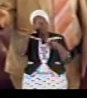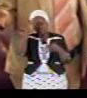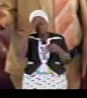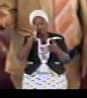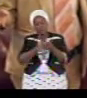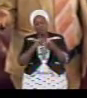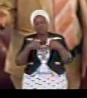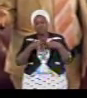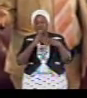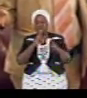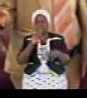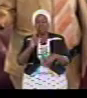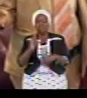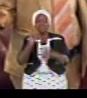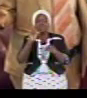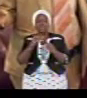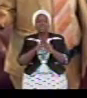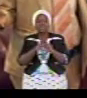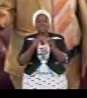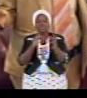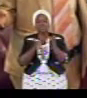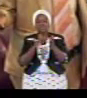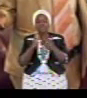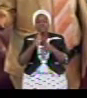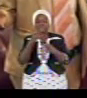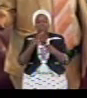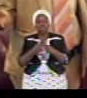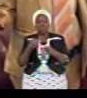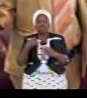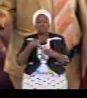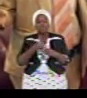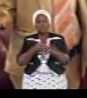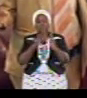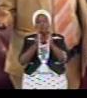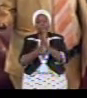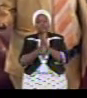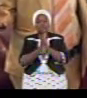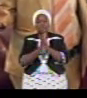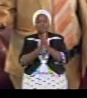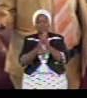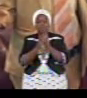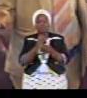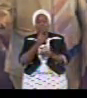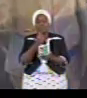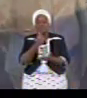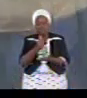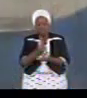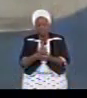have answered. In Jesus' name we pray.